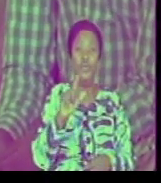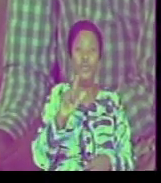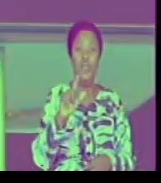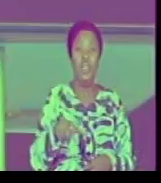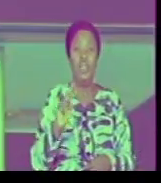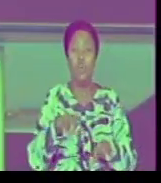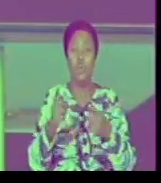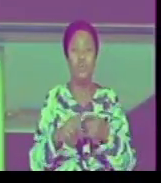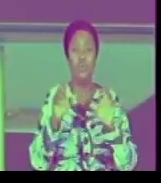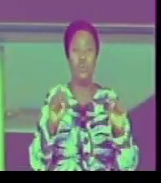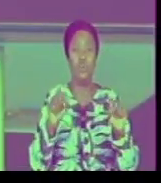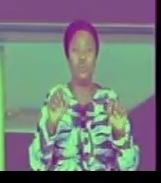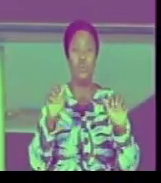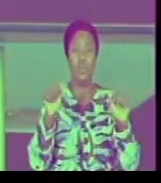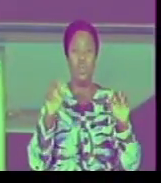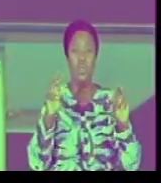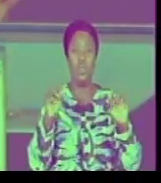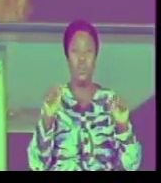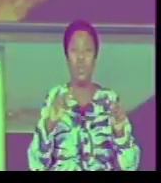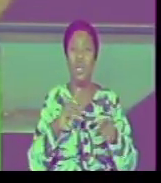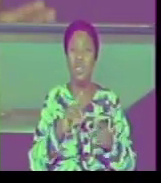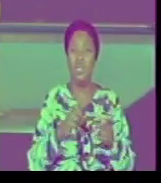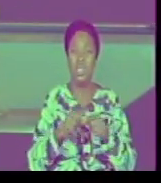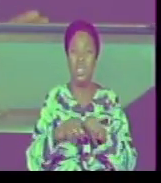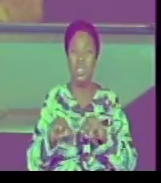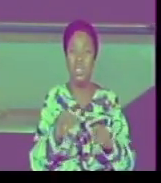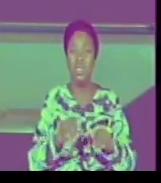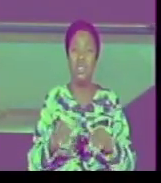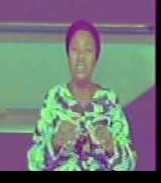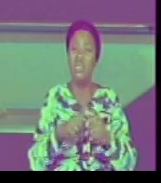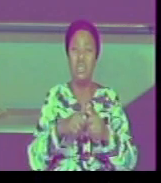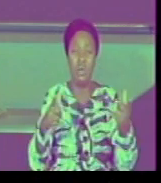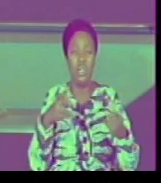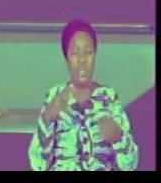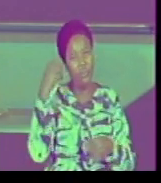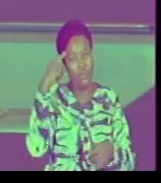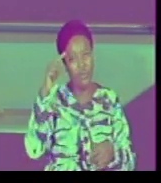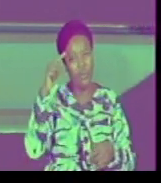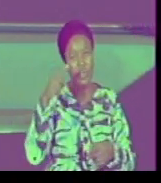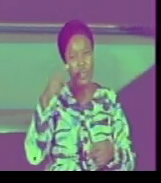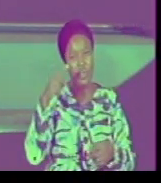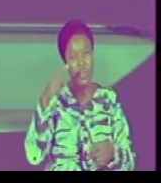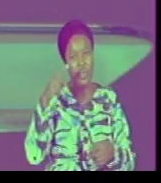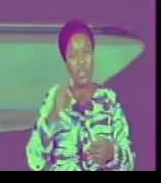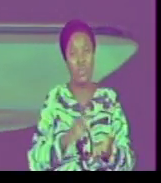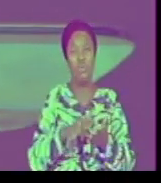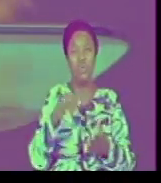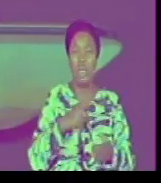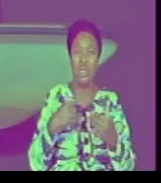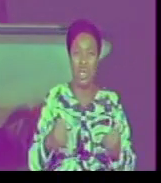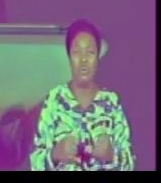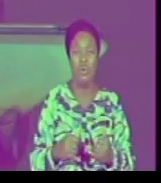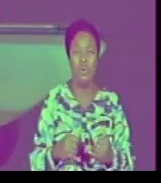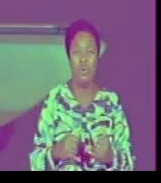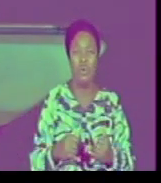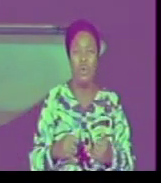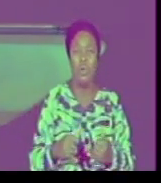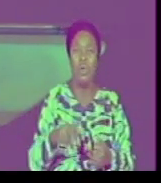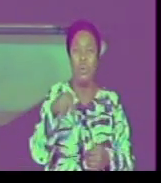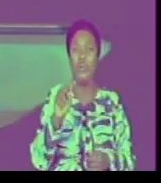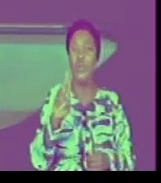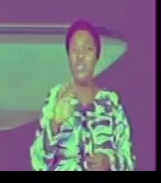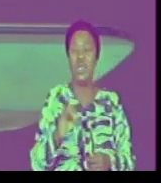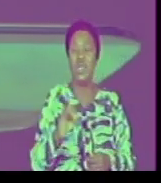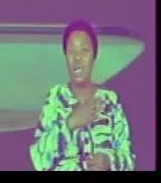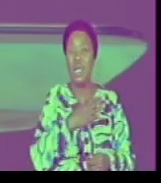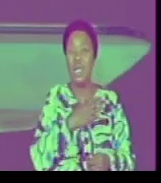exploits for the glory of God. And now Peter and John came, and you can see that